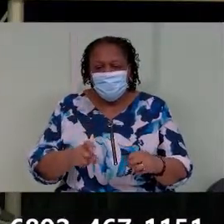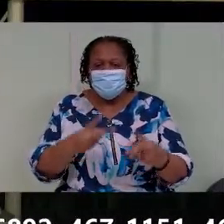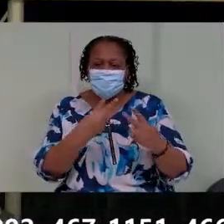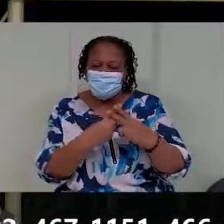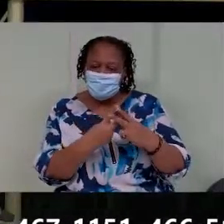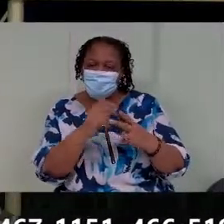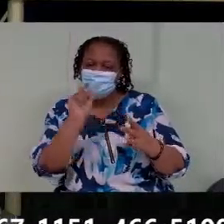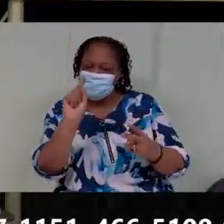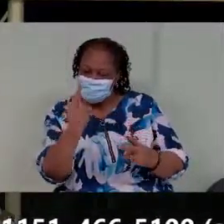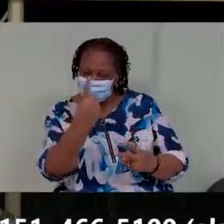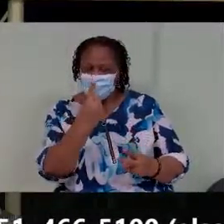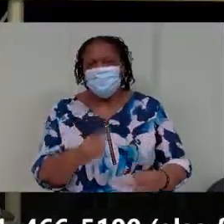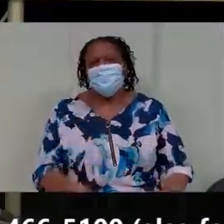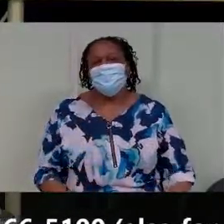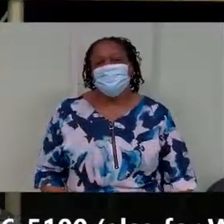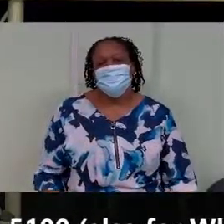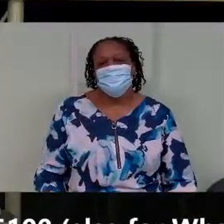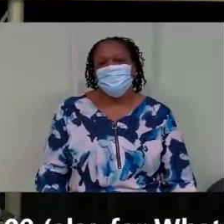importance.